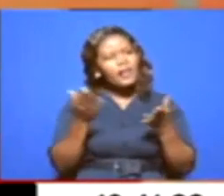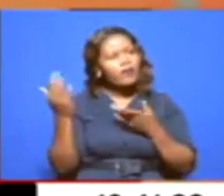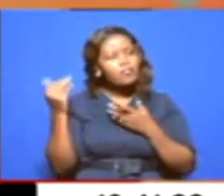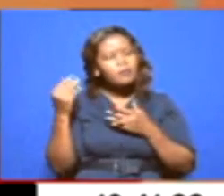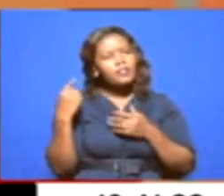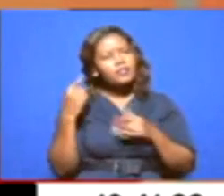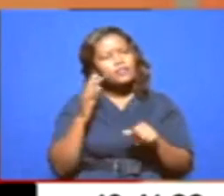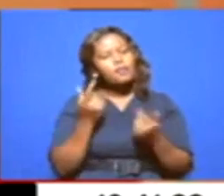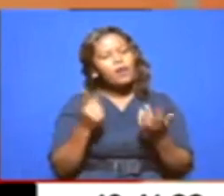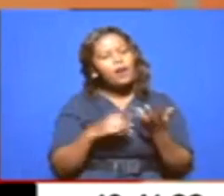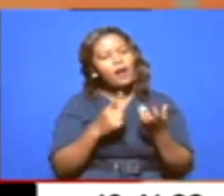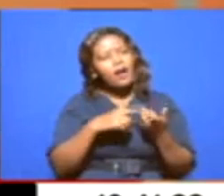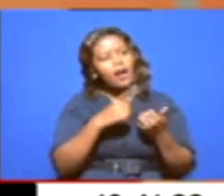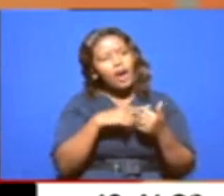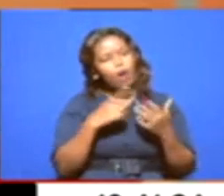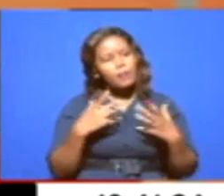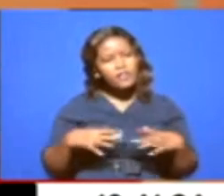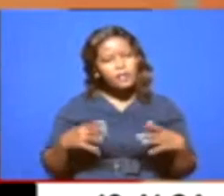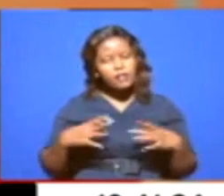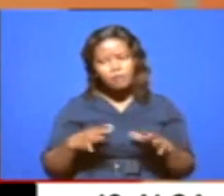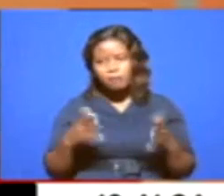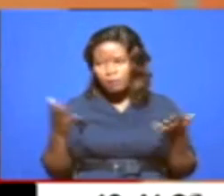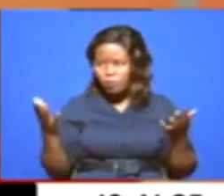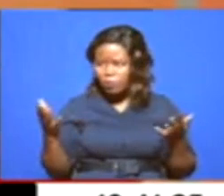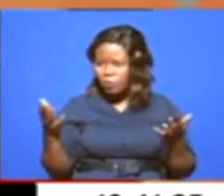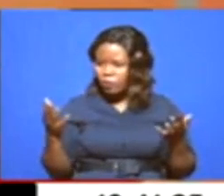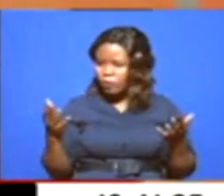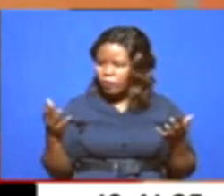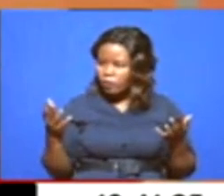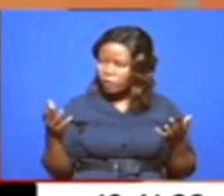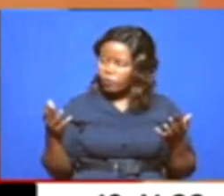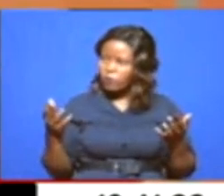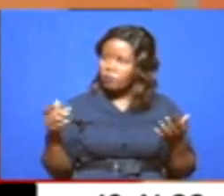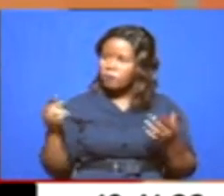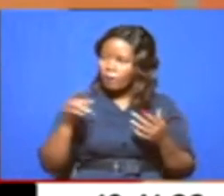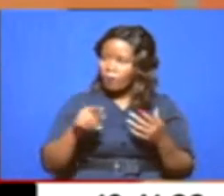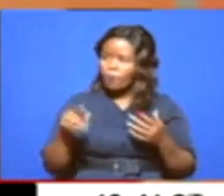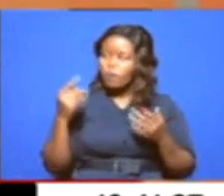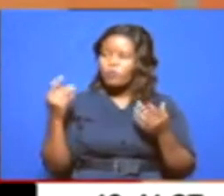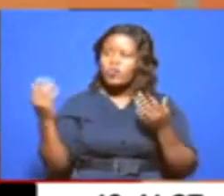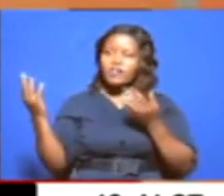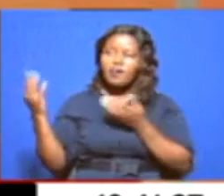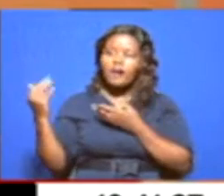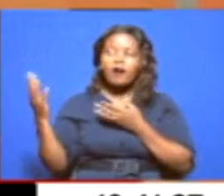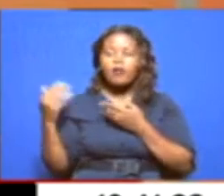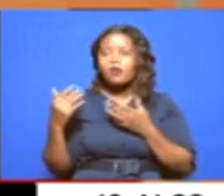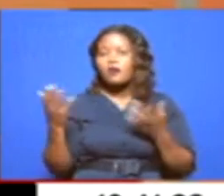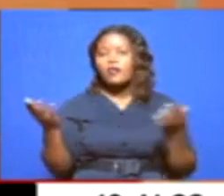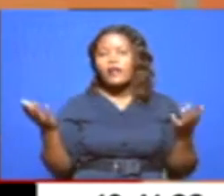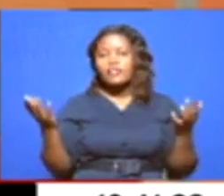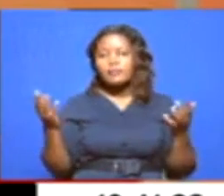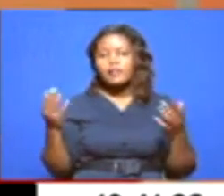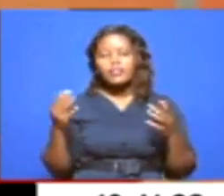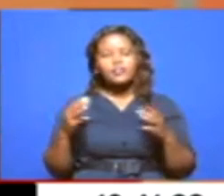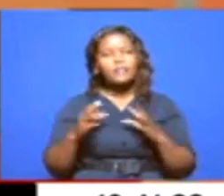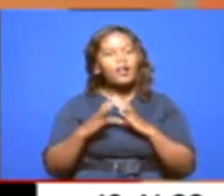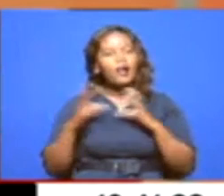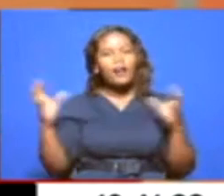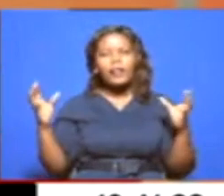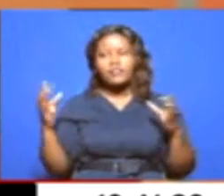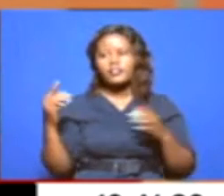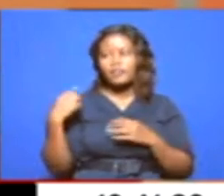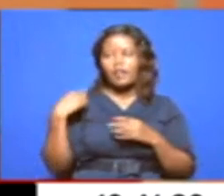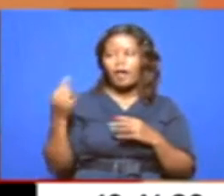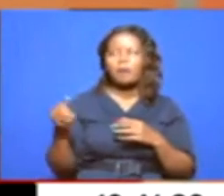saying is that we are going to expect the large numbers. We encourage them to